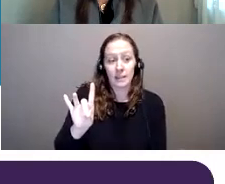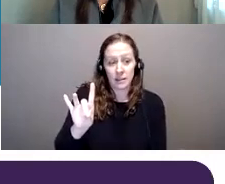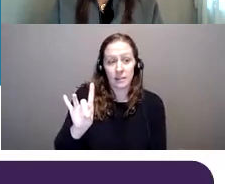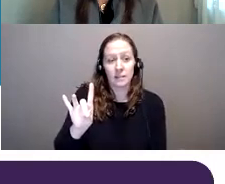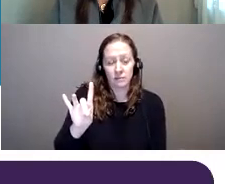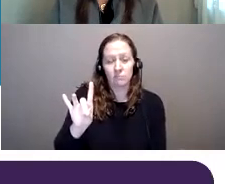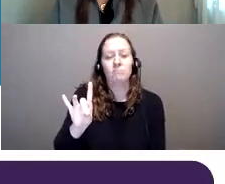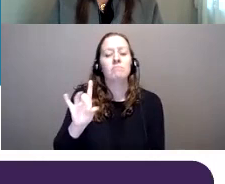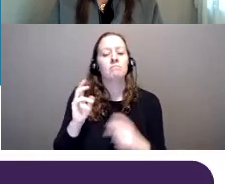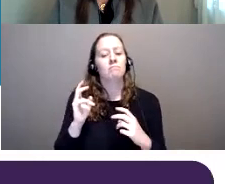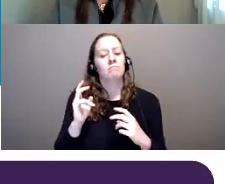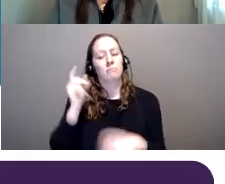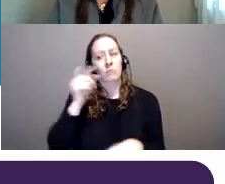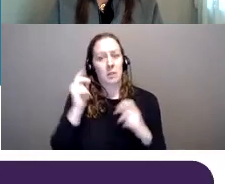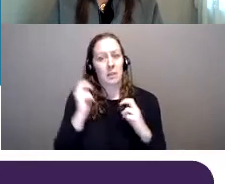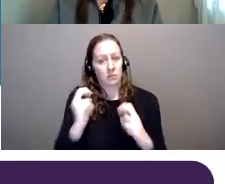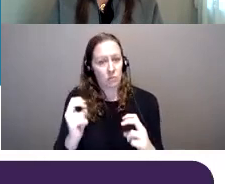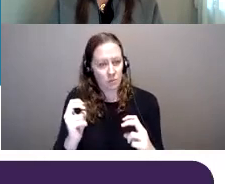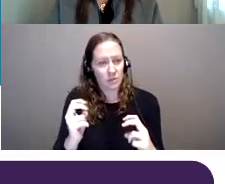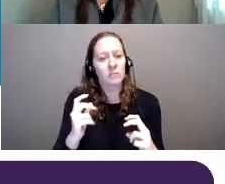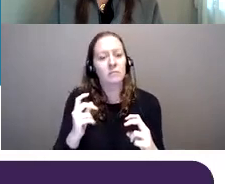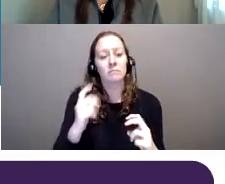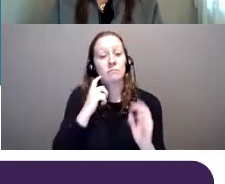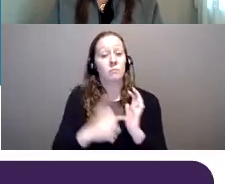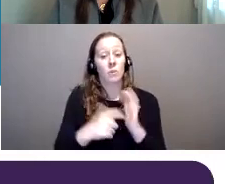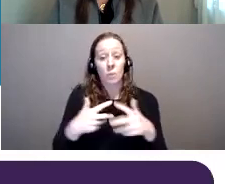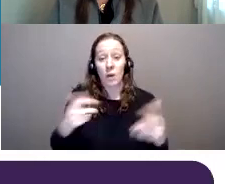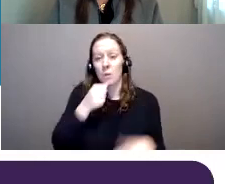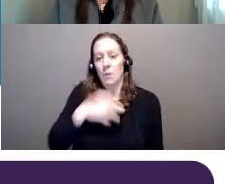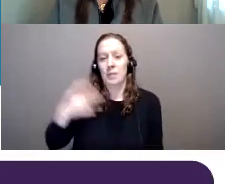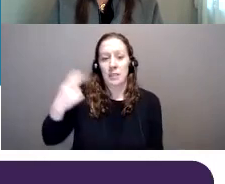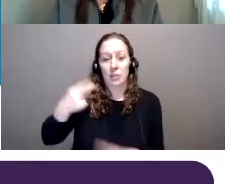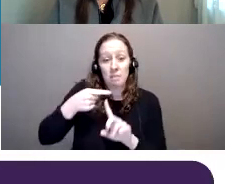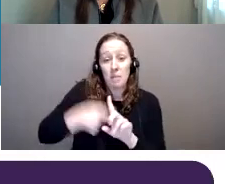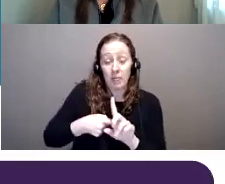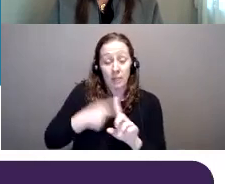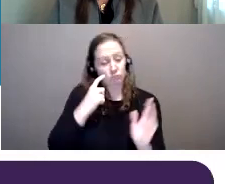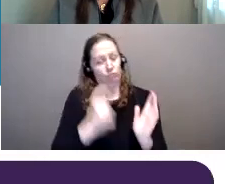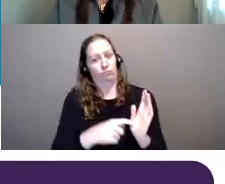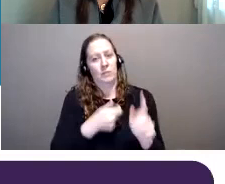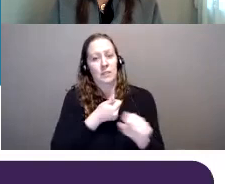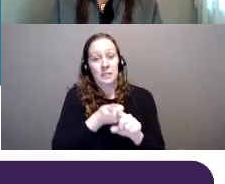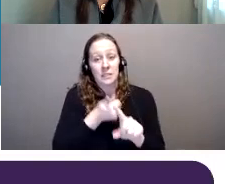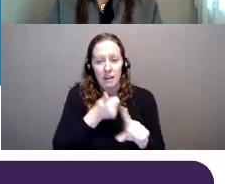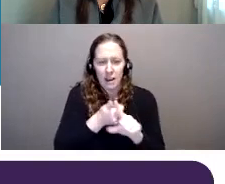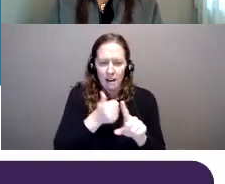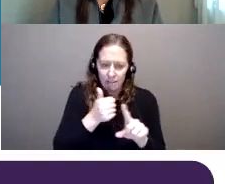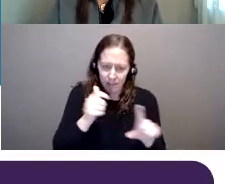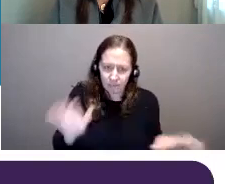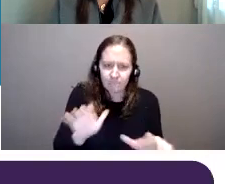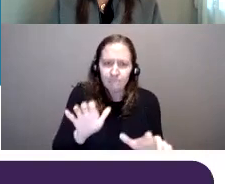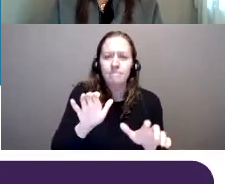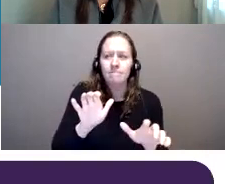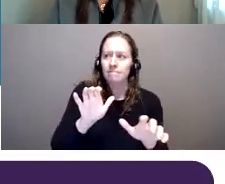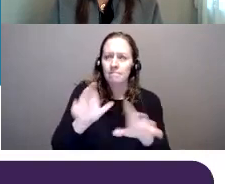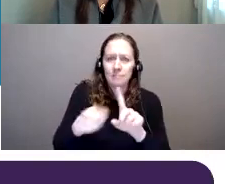of Commons during Women's History Month as an activist and having impact in shaping Canadian